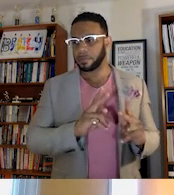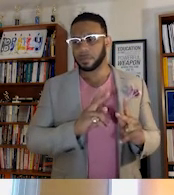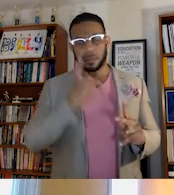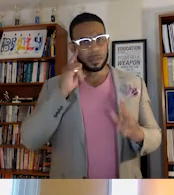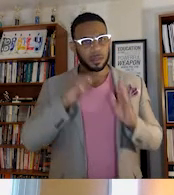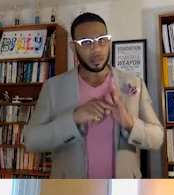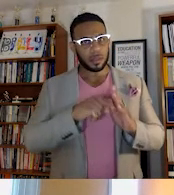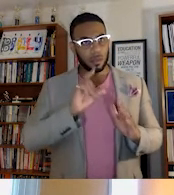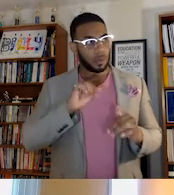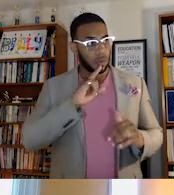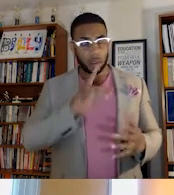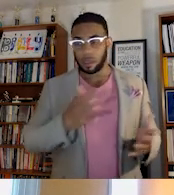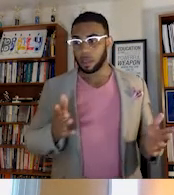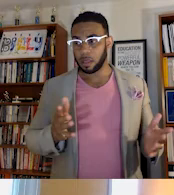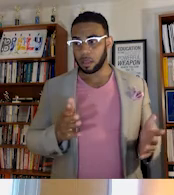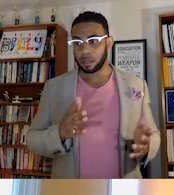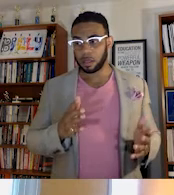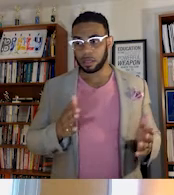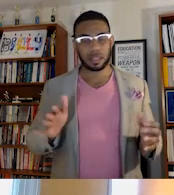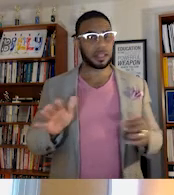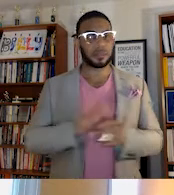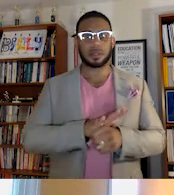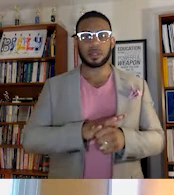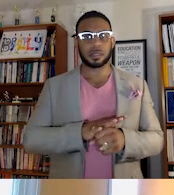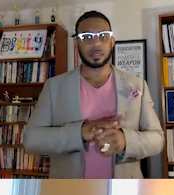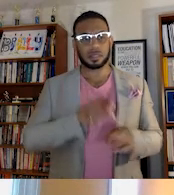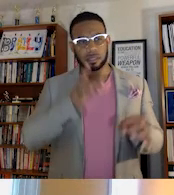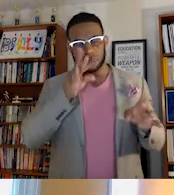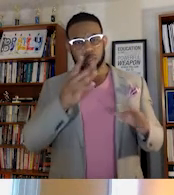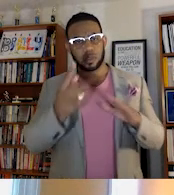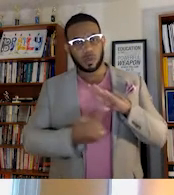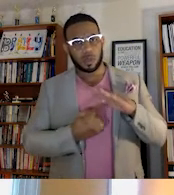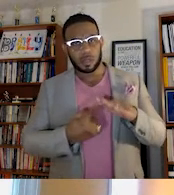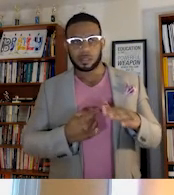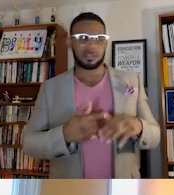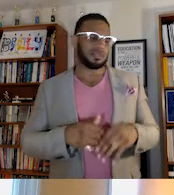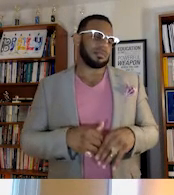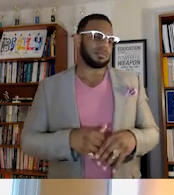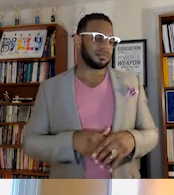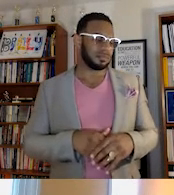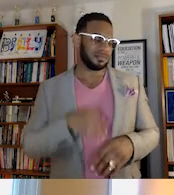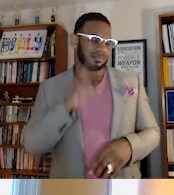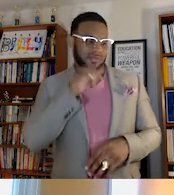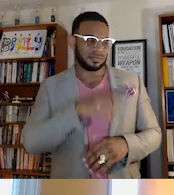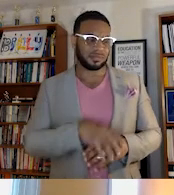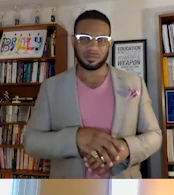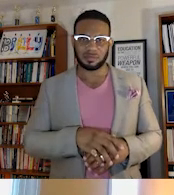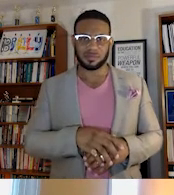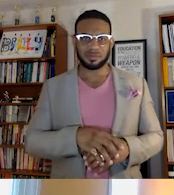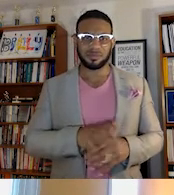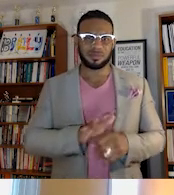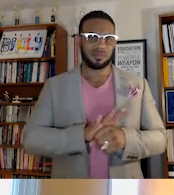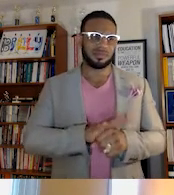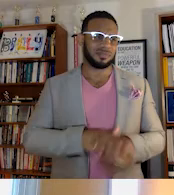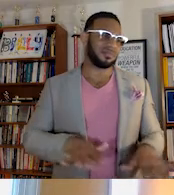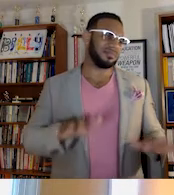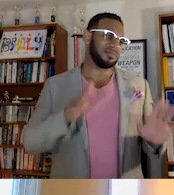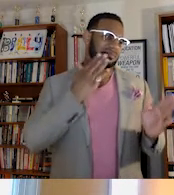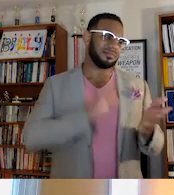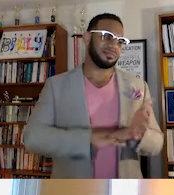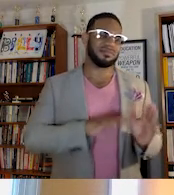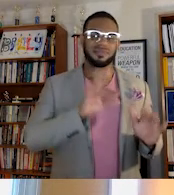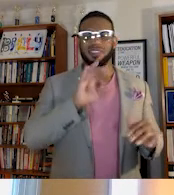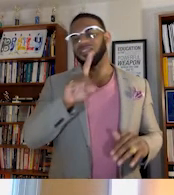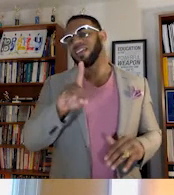for example, where we are, completely despise the quarantine, and we're like, it's fake. coronavirus is bad.